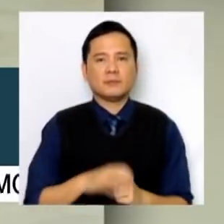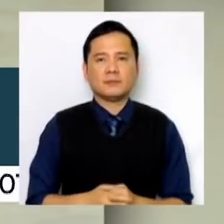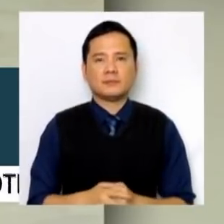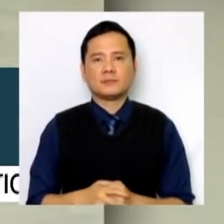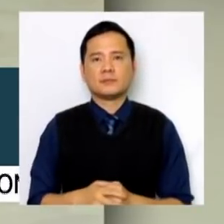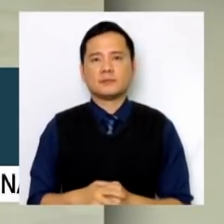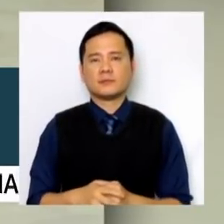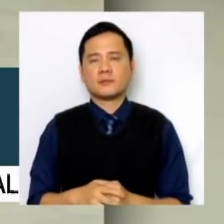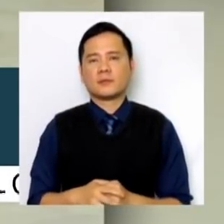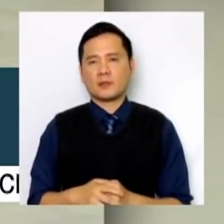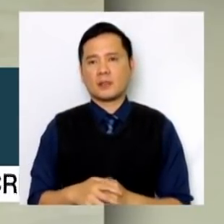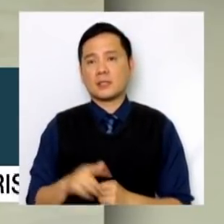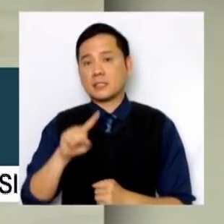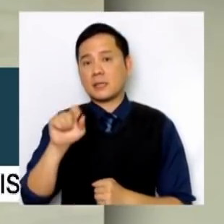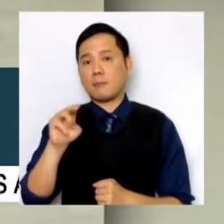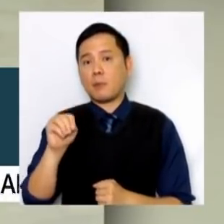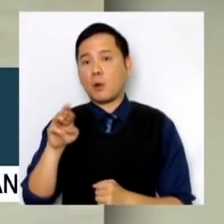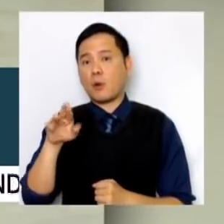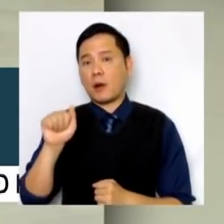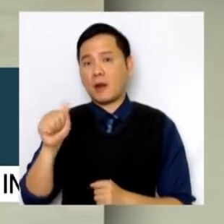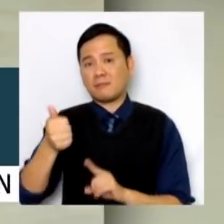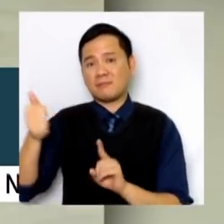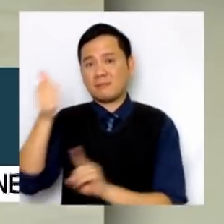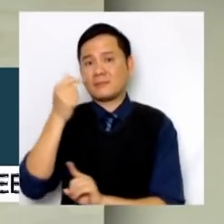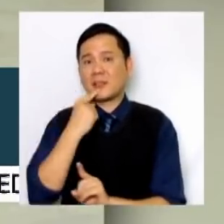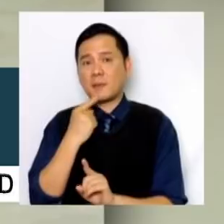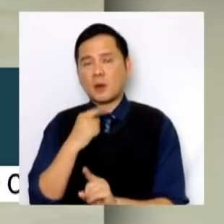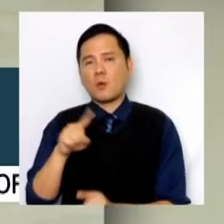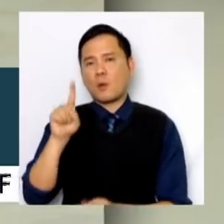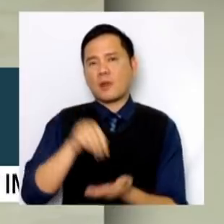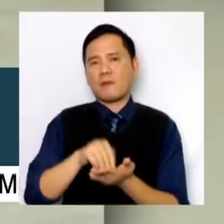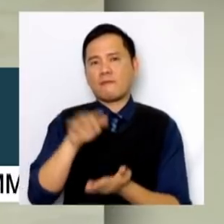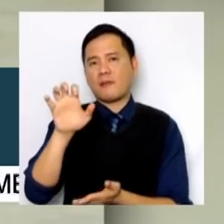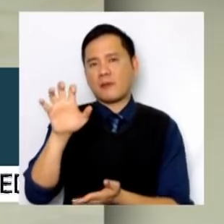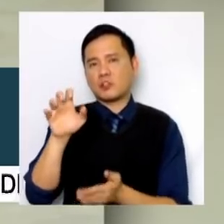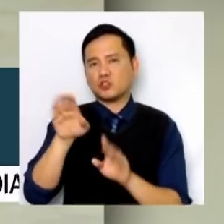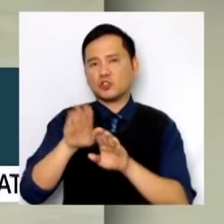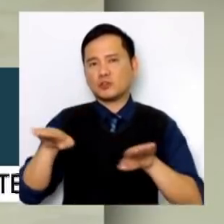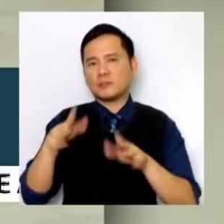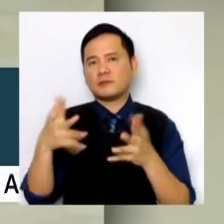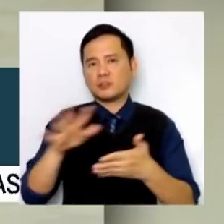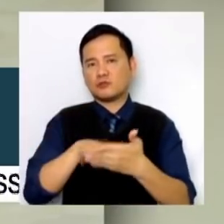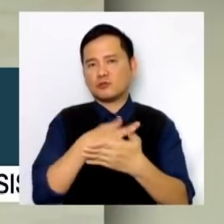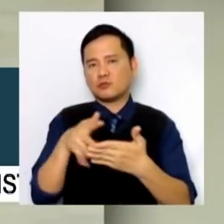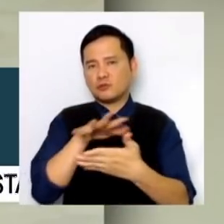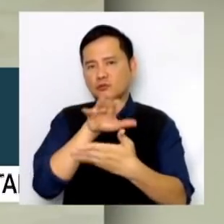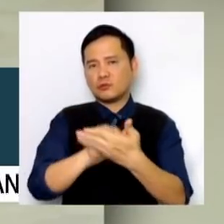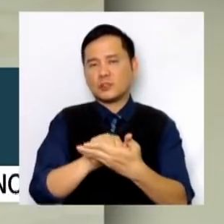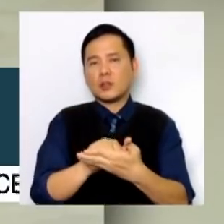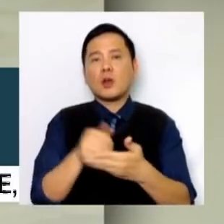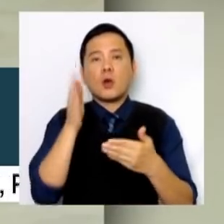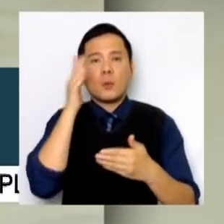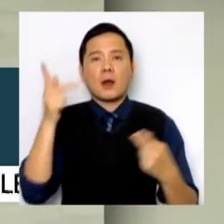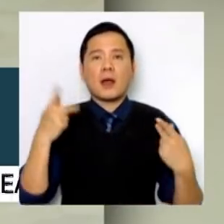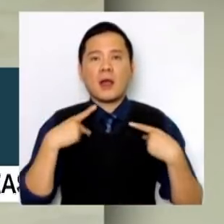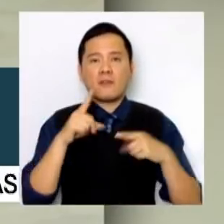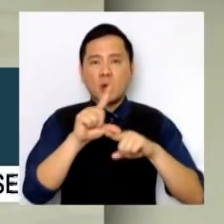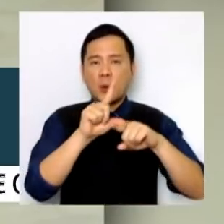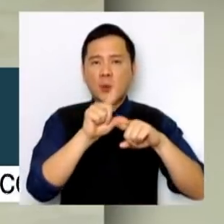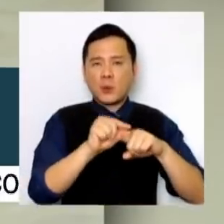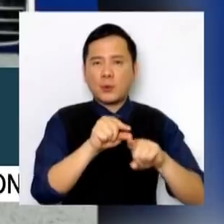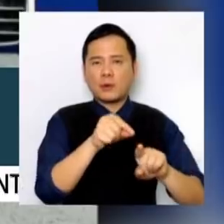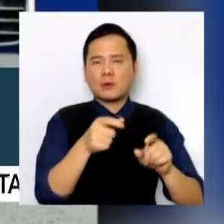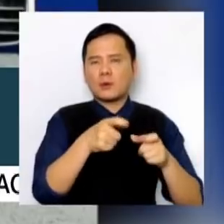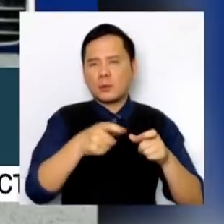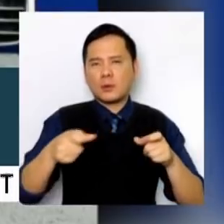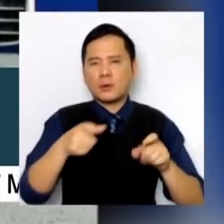1,300 children are scheduled to get inoculated today. They will get a formulated low dose of the Pfizer vaccine. Now, to make vaccination